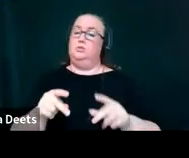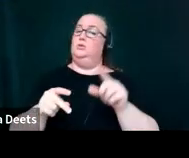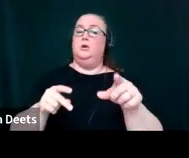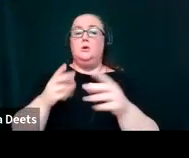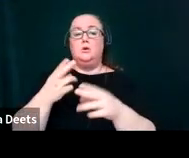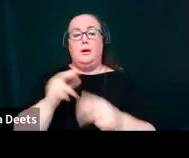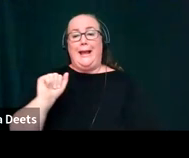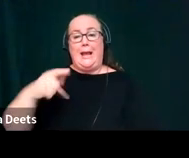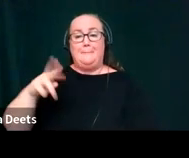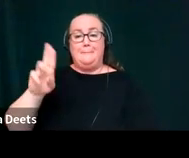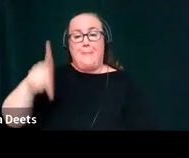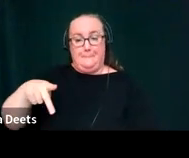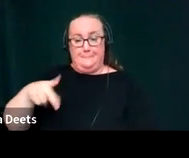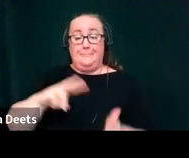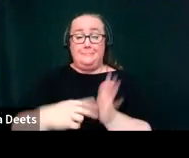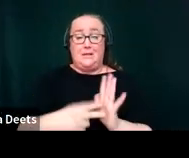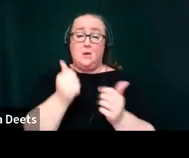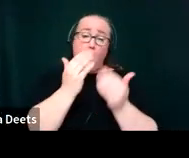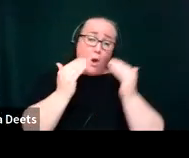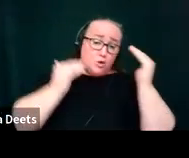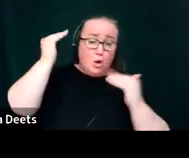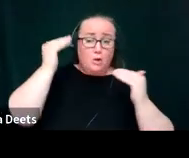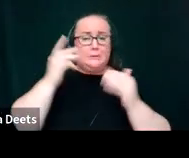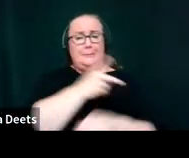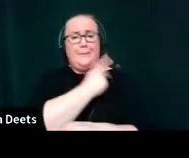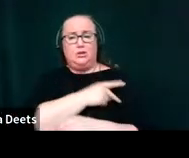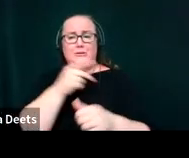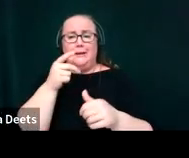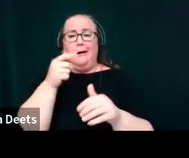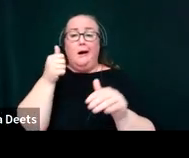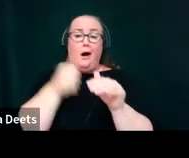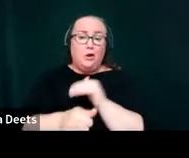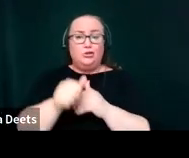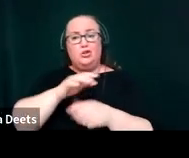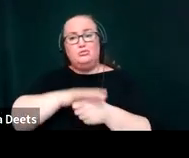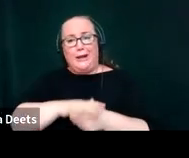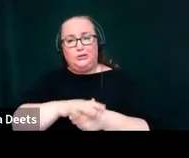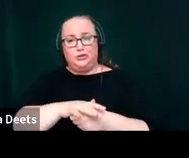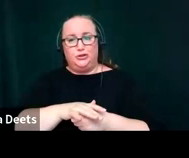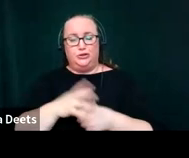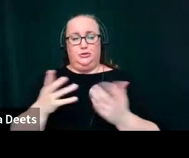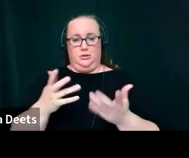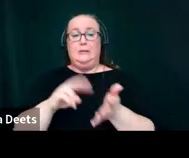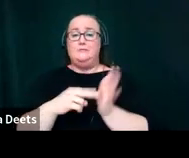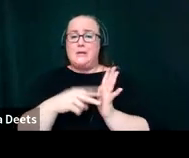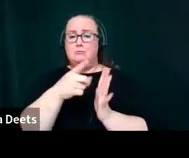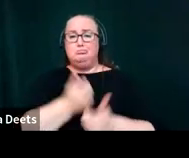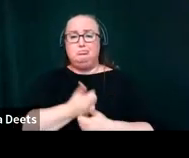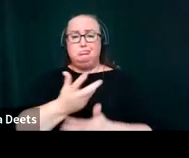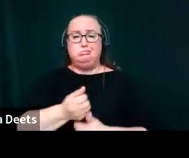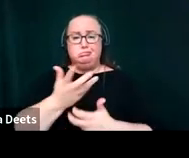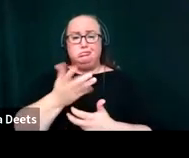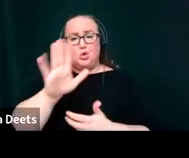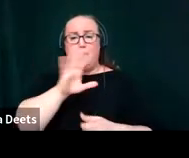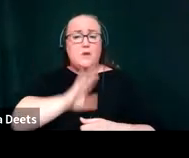stands for Adult Patients Under Pressure. Patients can connect with each other. They can share their hopes and